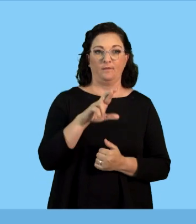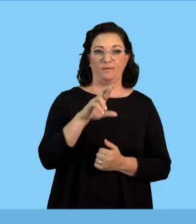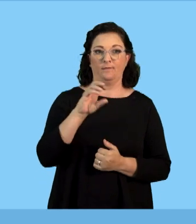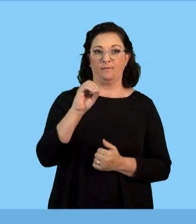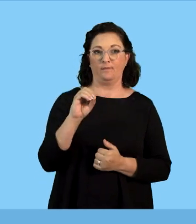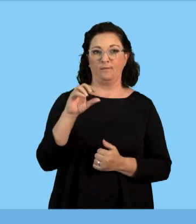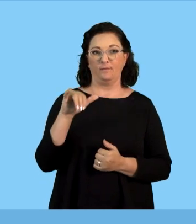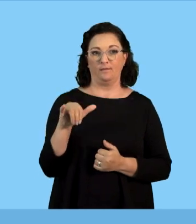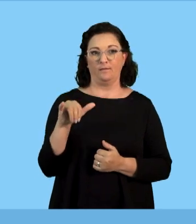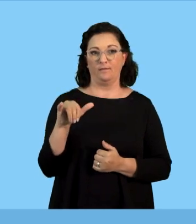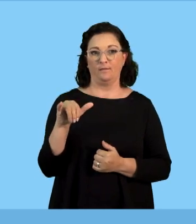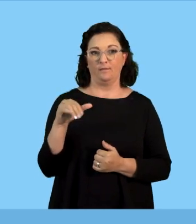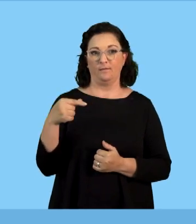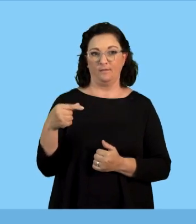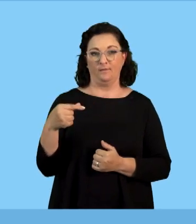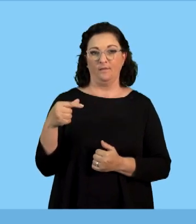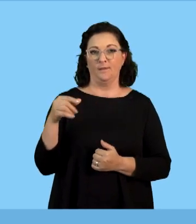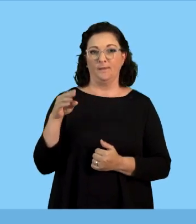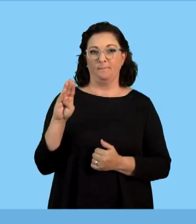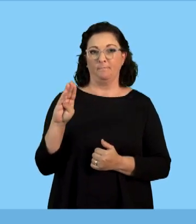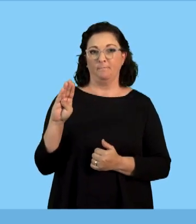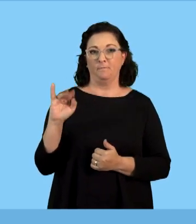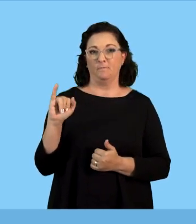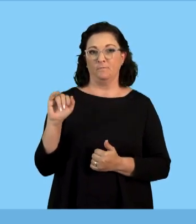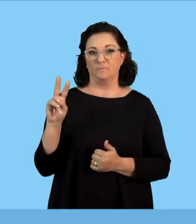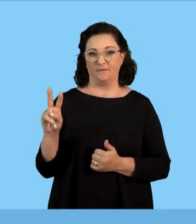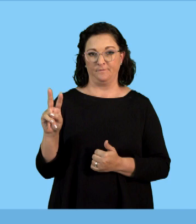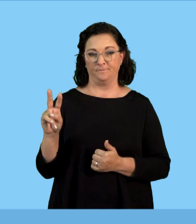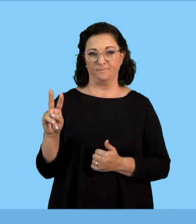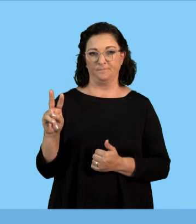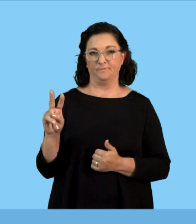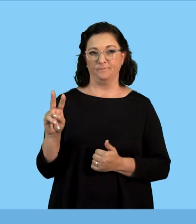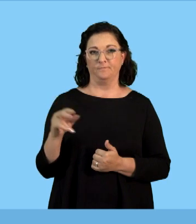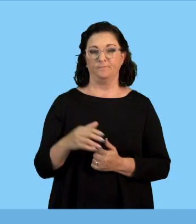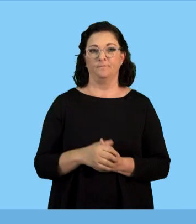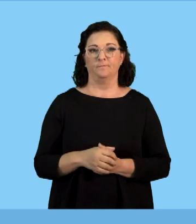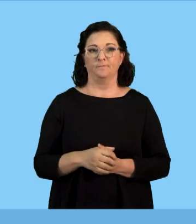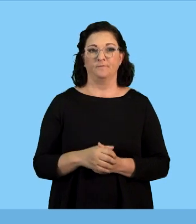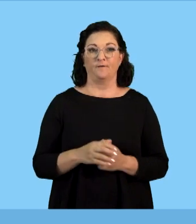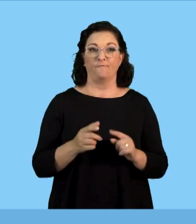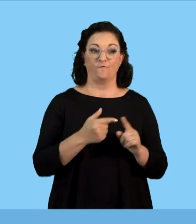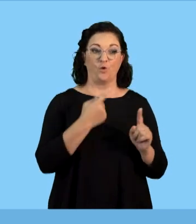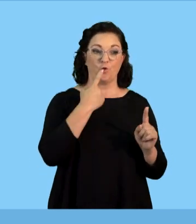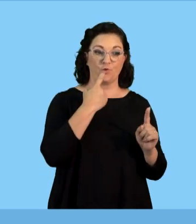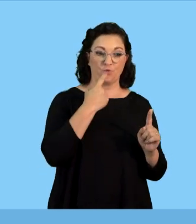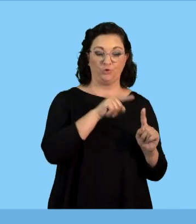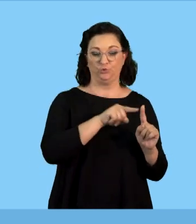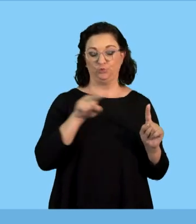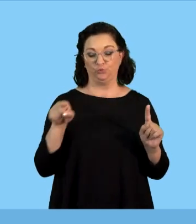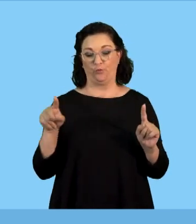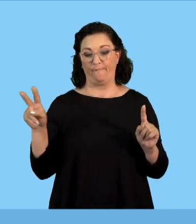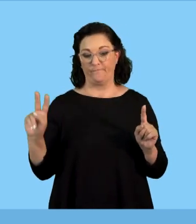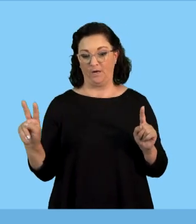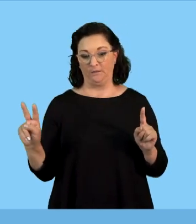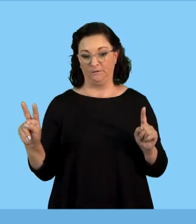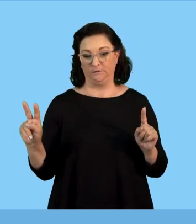We have Rooikweight, We know that as you are moving from red